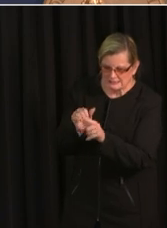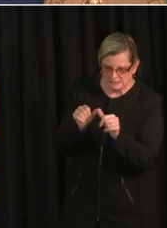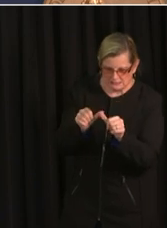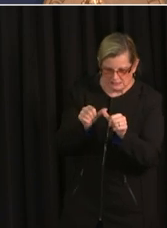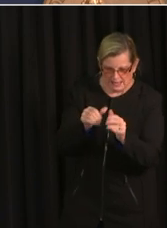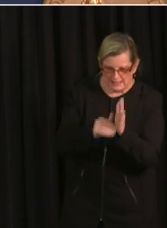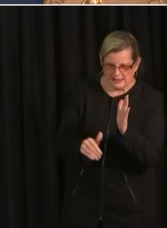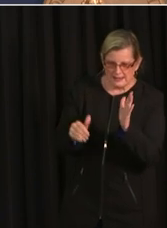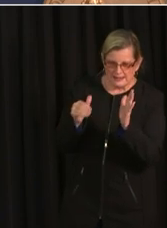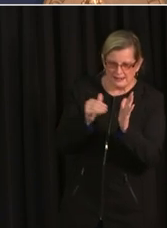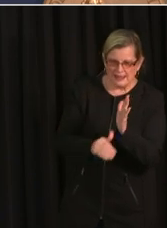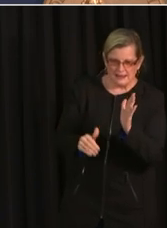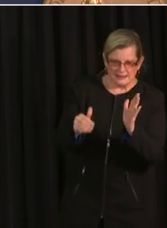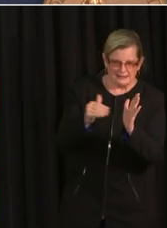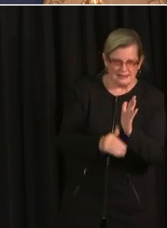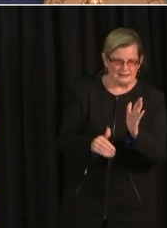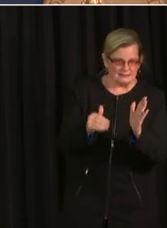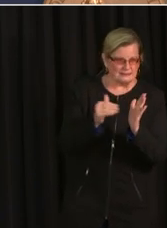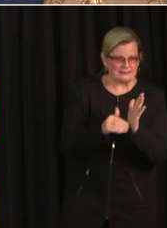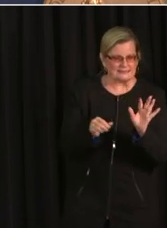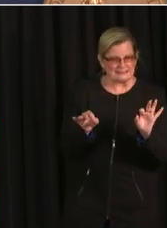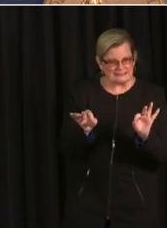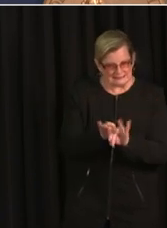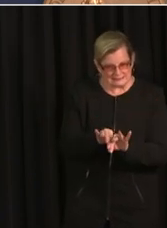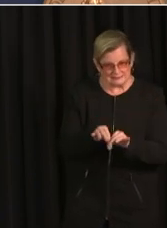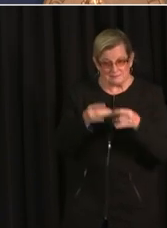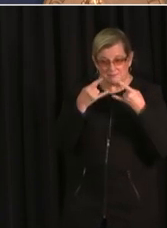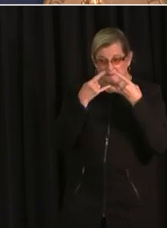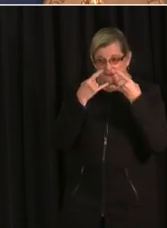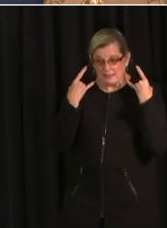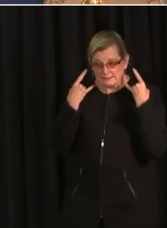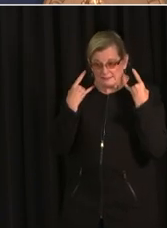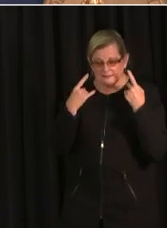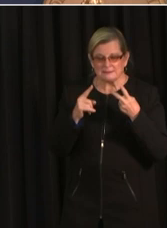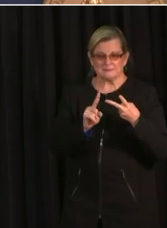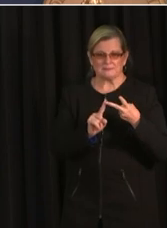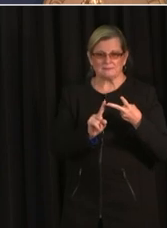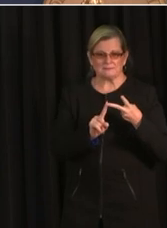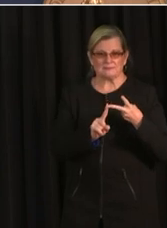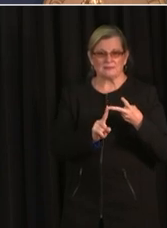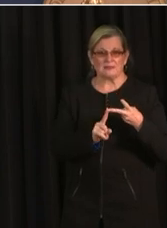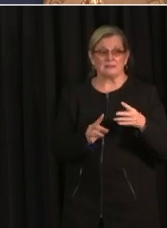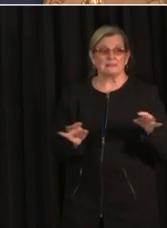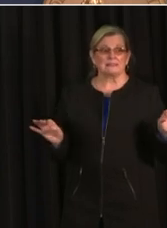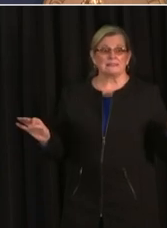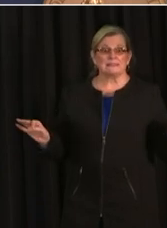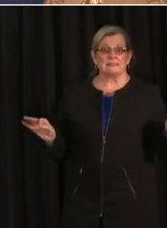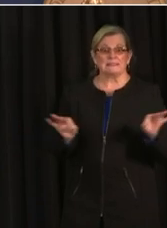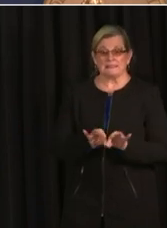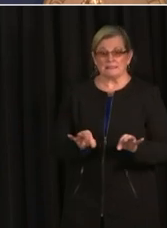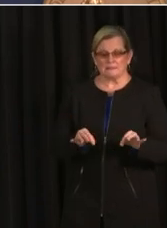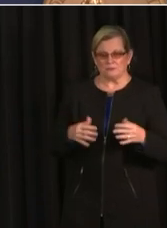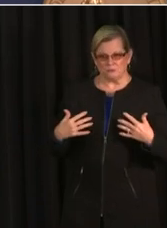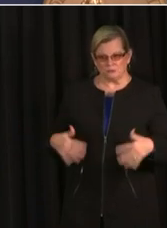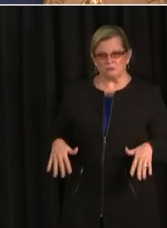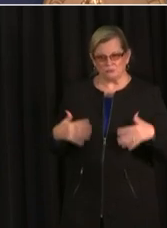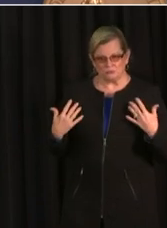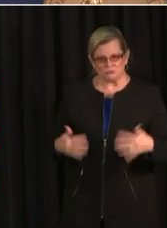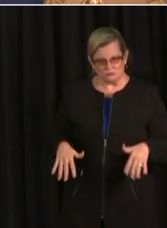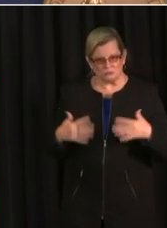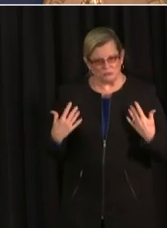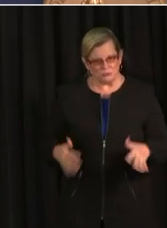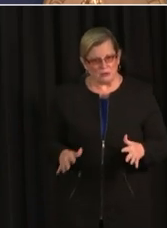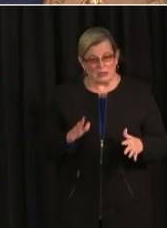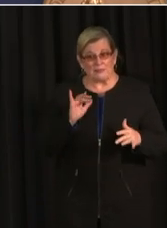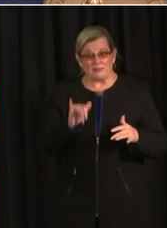everyone of these things. Wearing a mask is certainly going to help